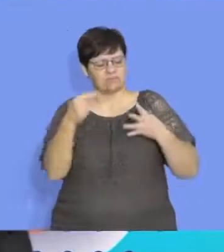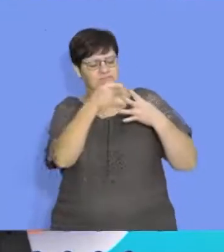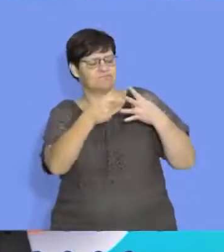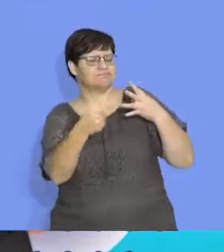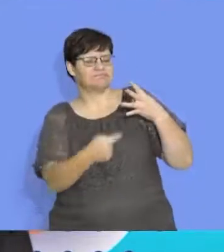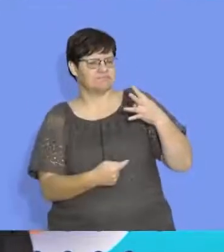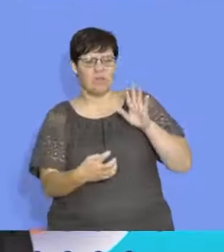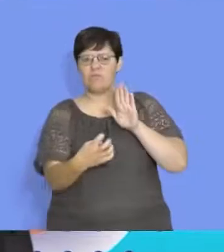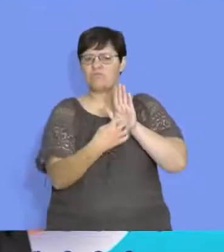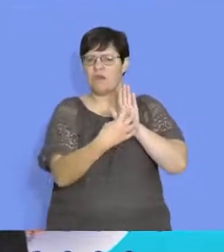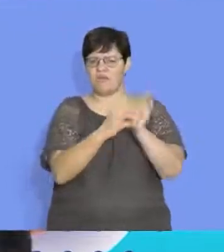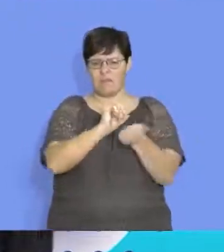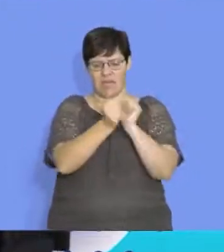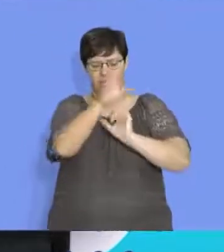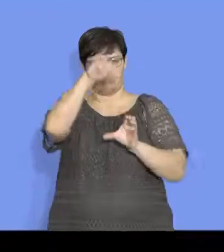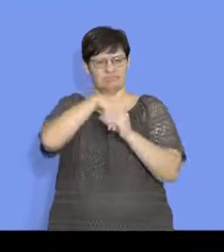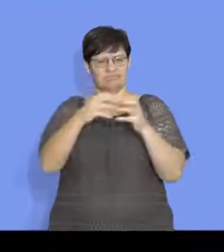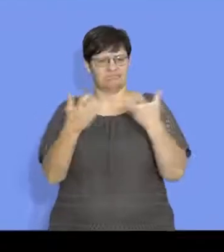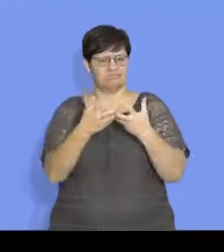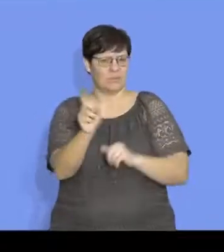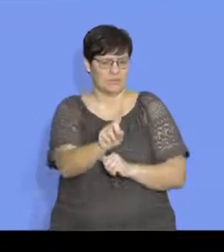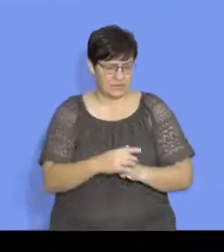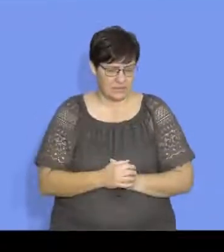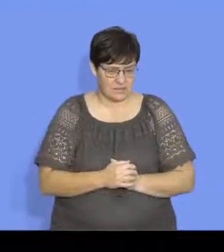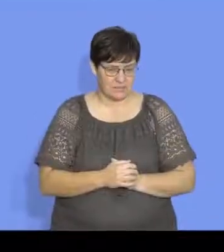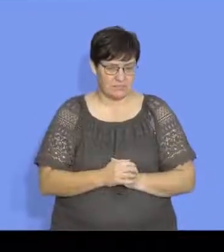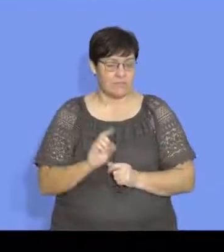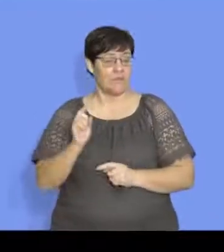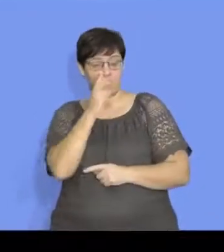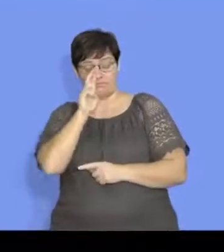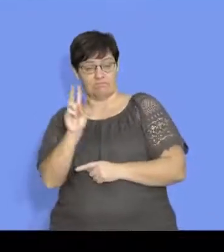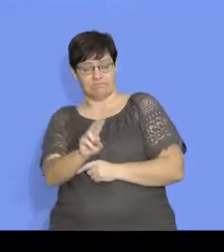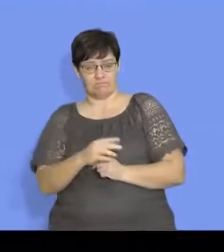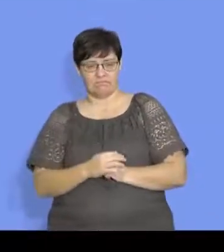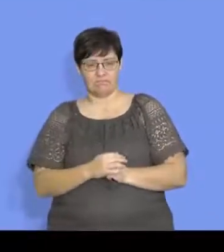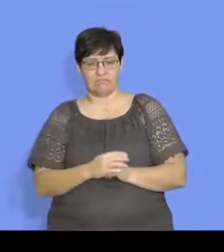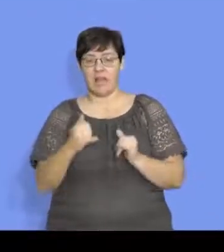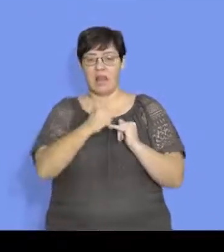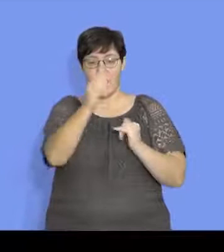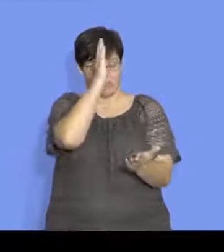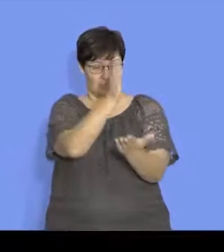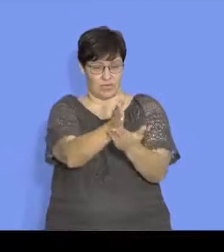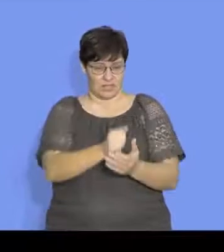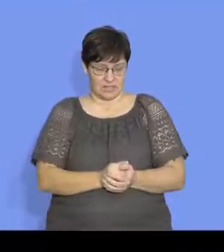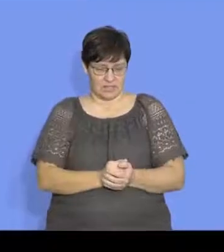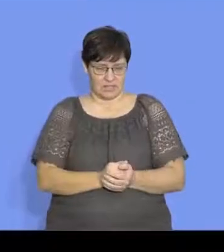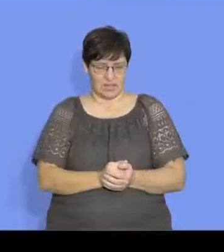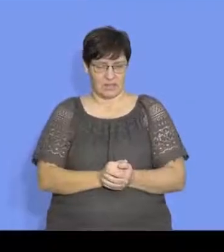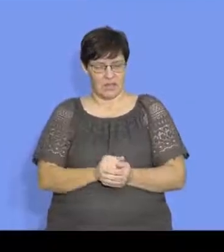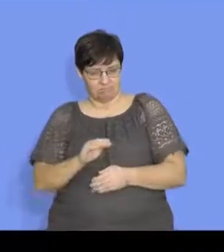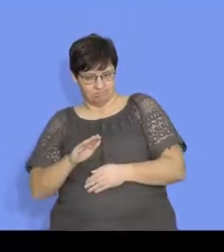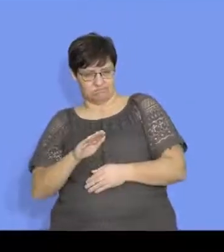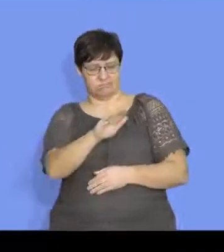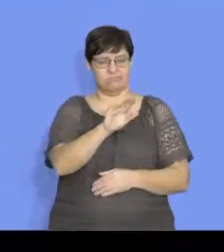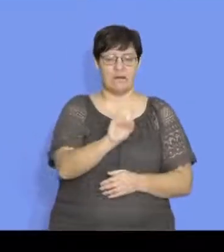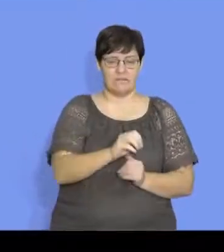graph mathematically? Well, the first thing that you'll notice is it's a straight line. It has a certain steepness. We call